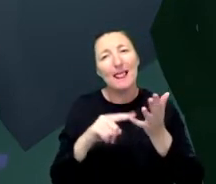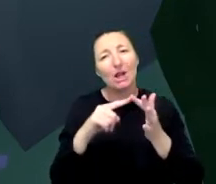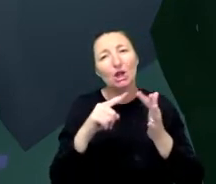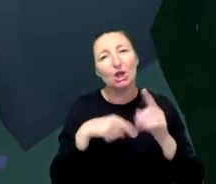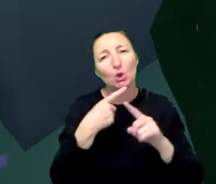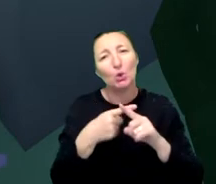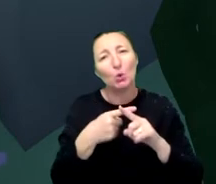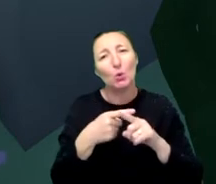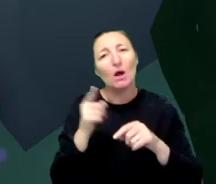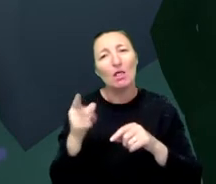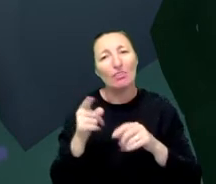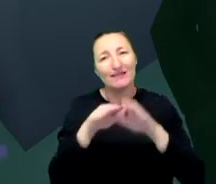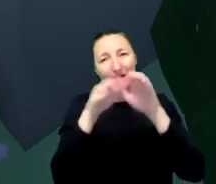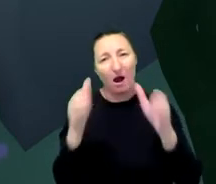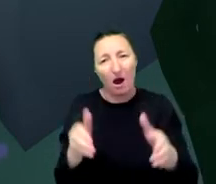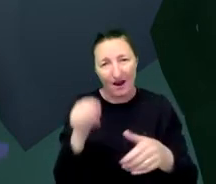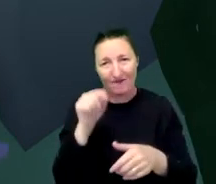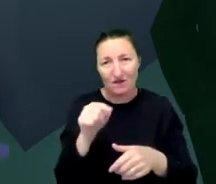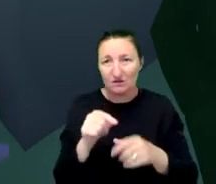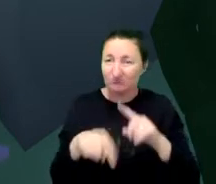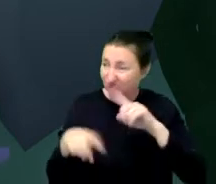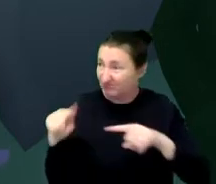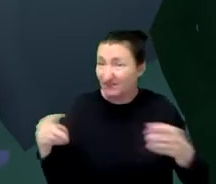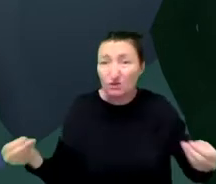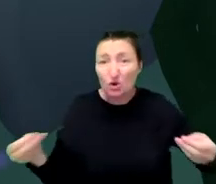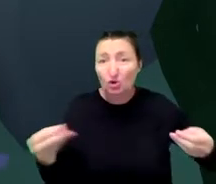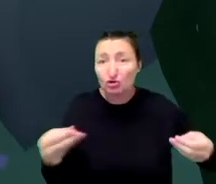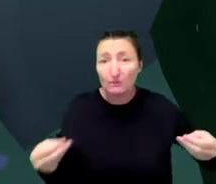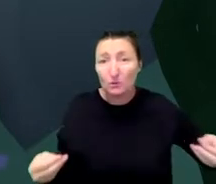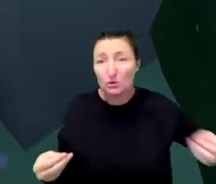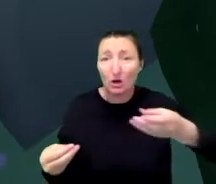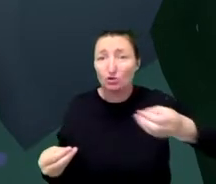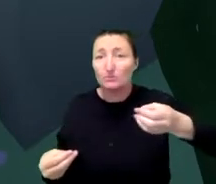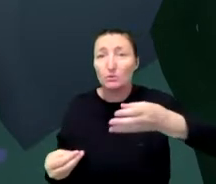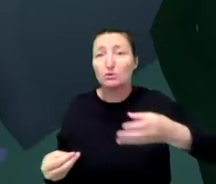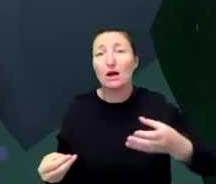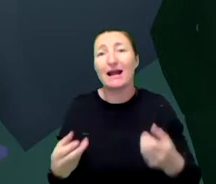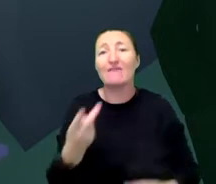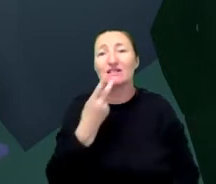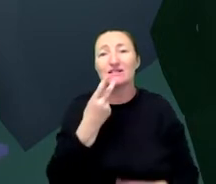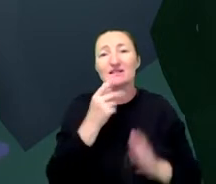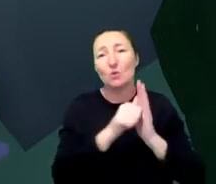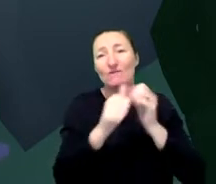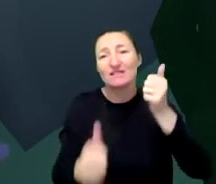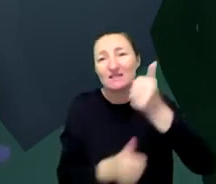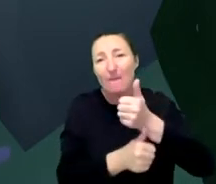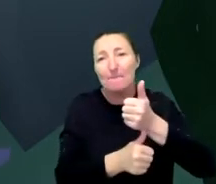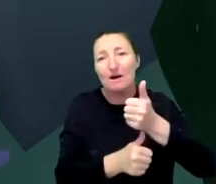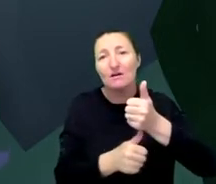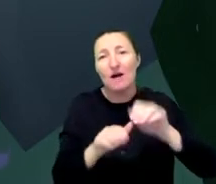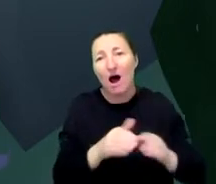different contributors could then have their own sub hives and you could leave